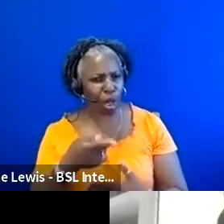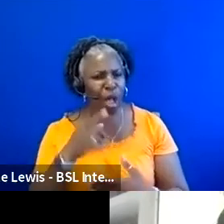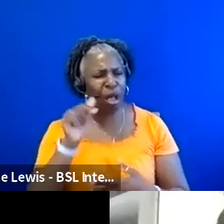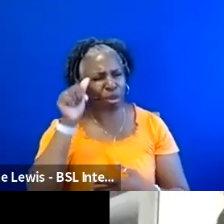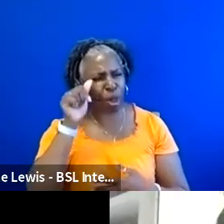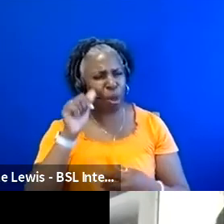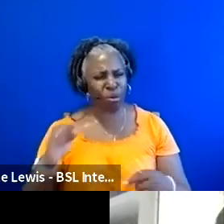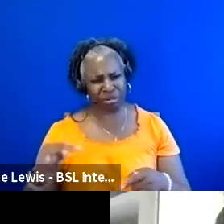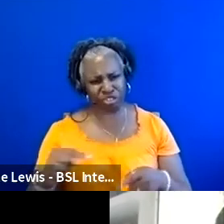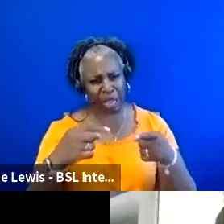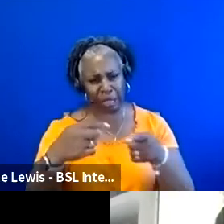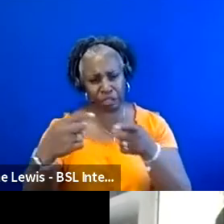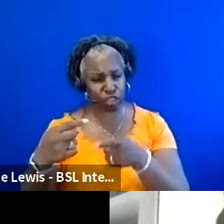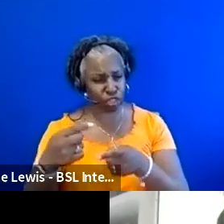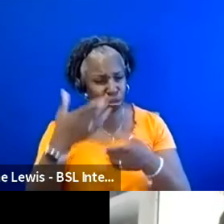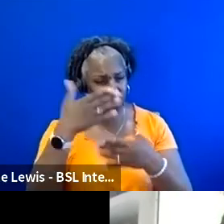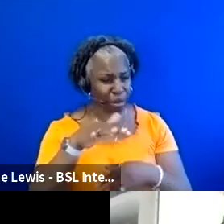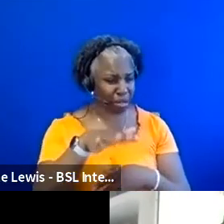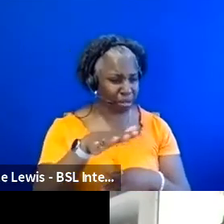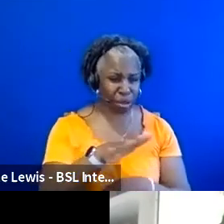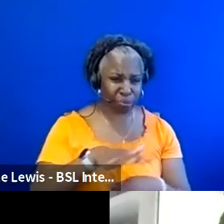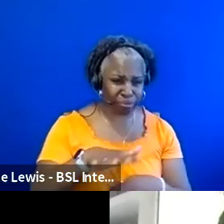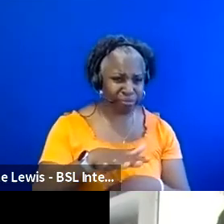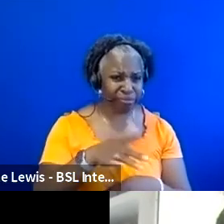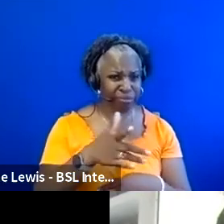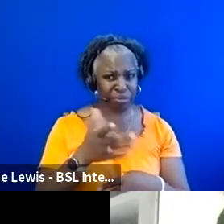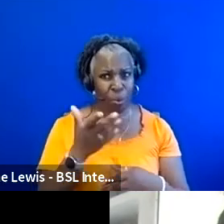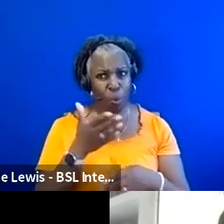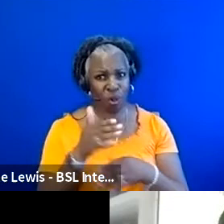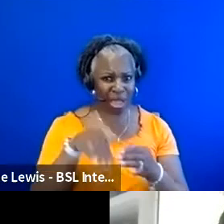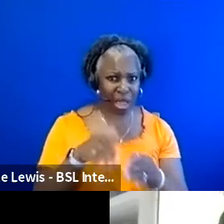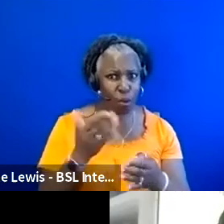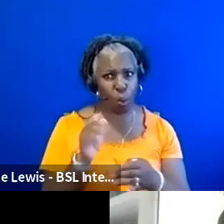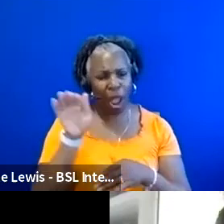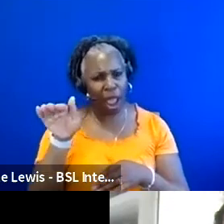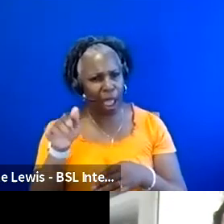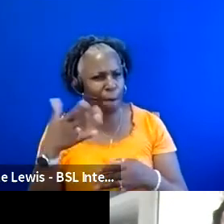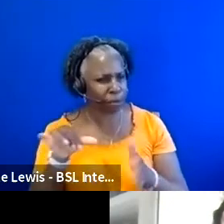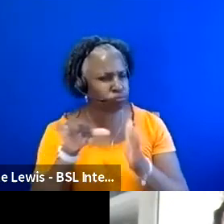all journalists across Morocco, whether you are in or outside of the country. So how has that been for you?